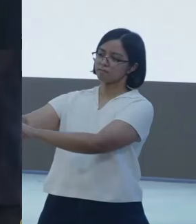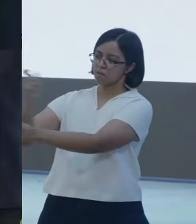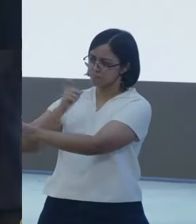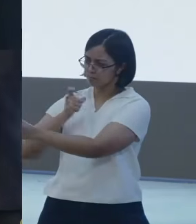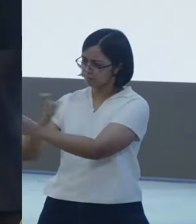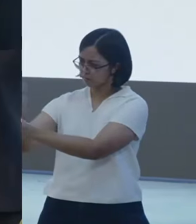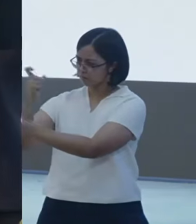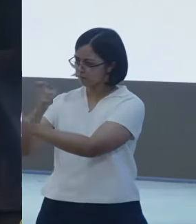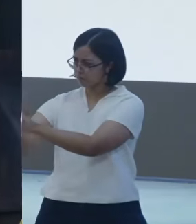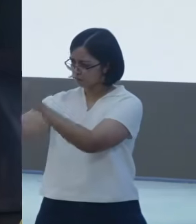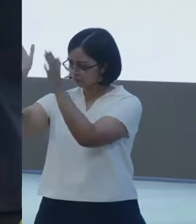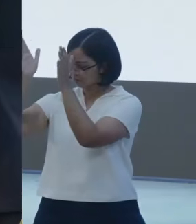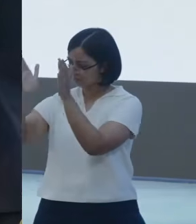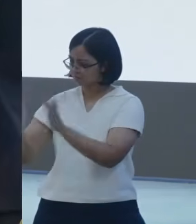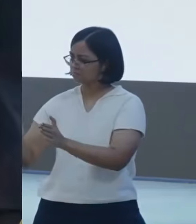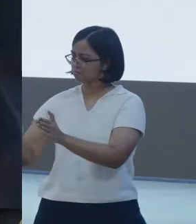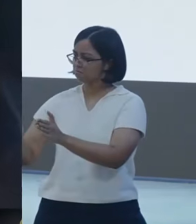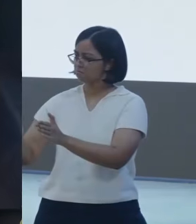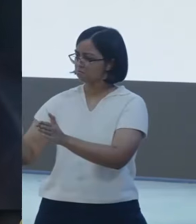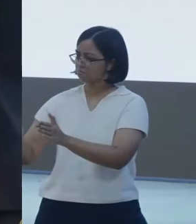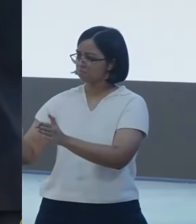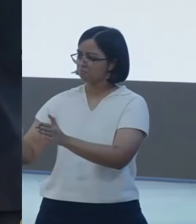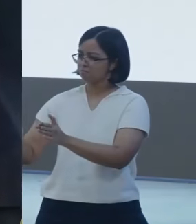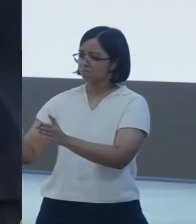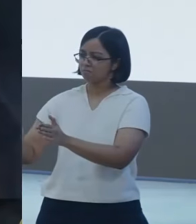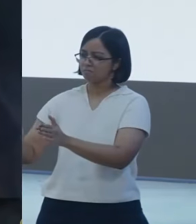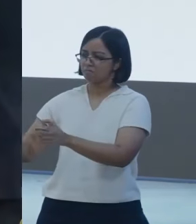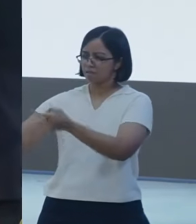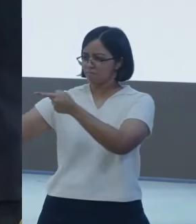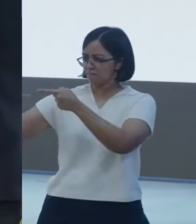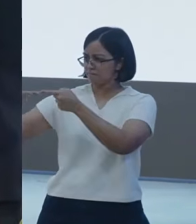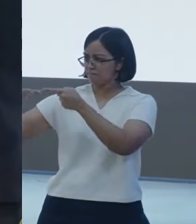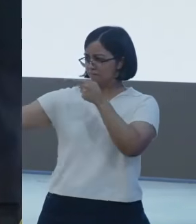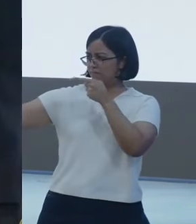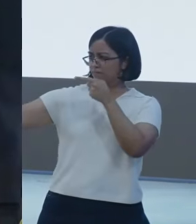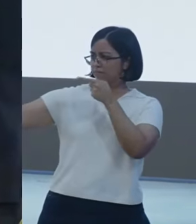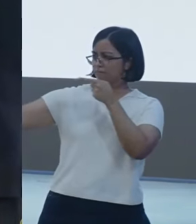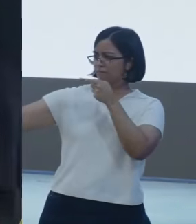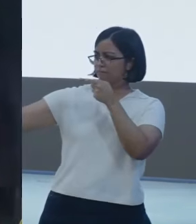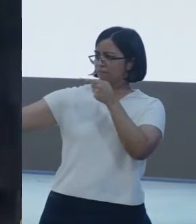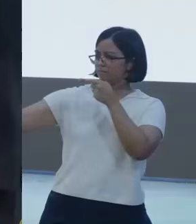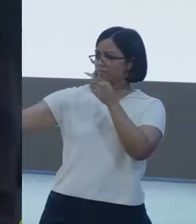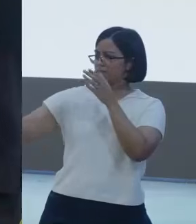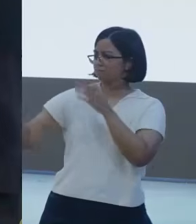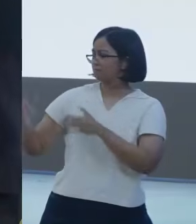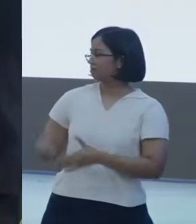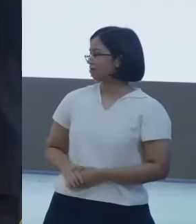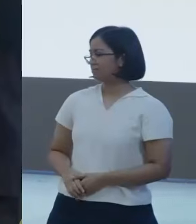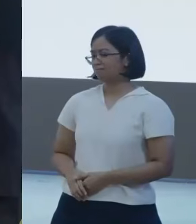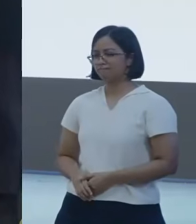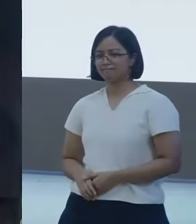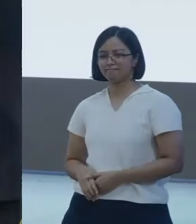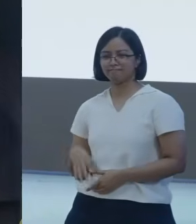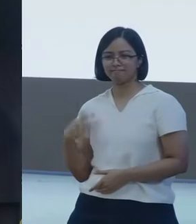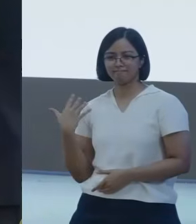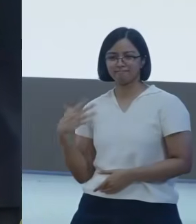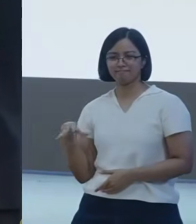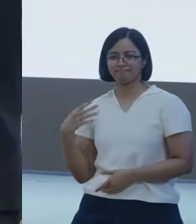persecutor, and insolent opponent, but, sabi niya,